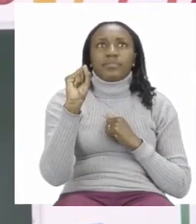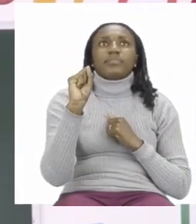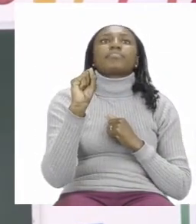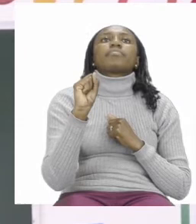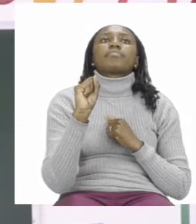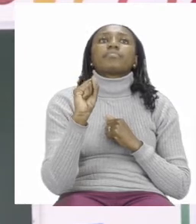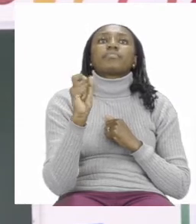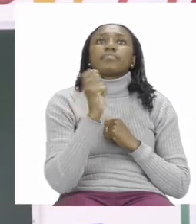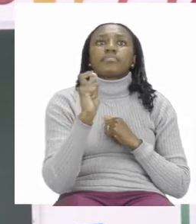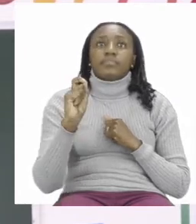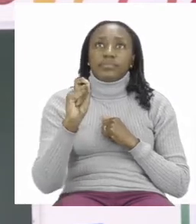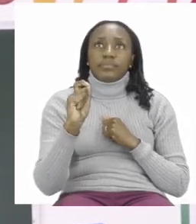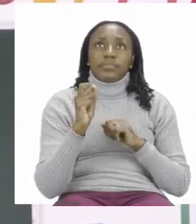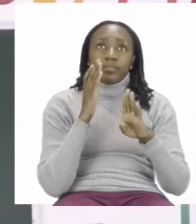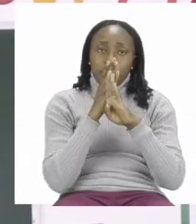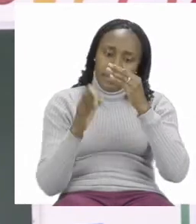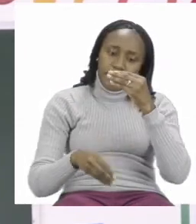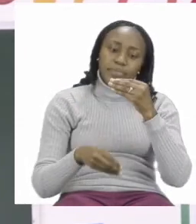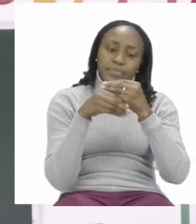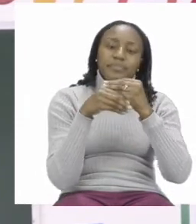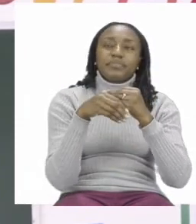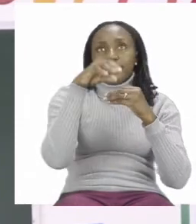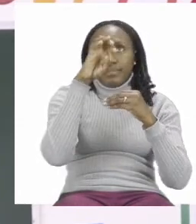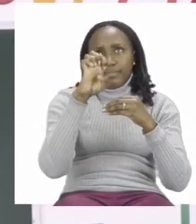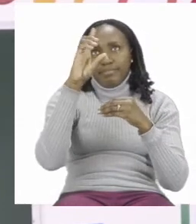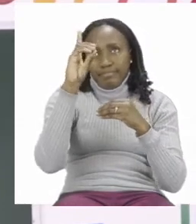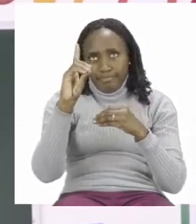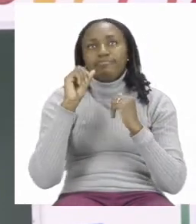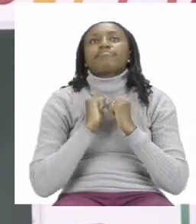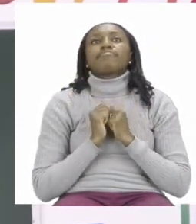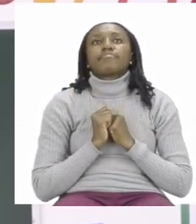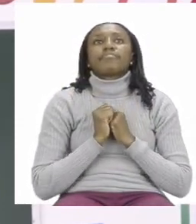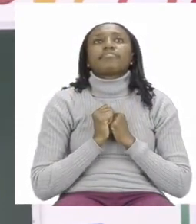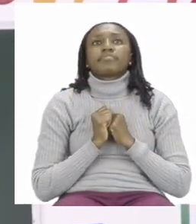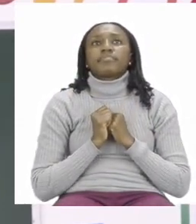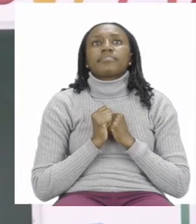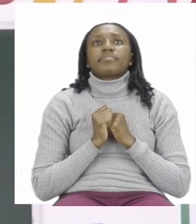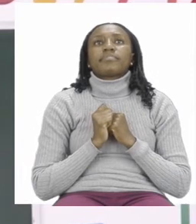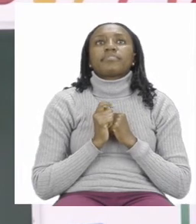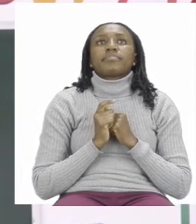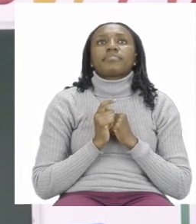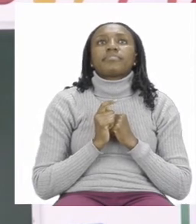now write it correctly. And then after writing it, we will add ed. So we